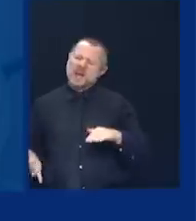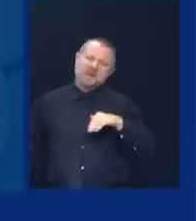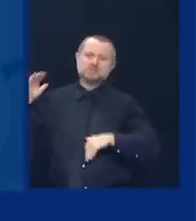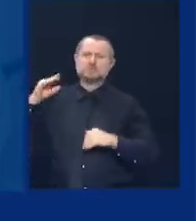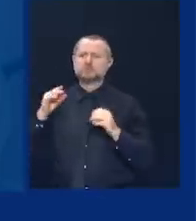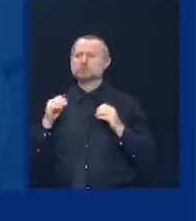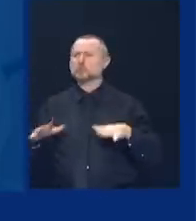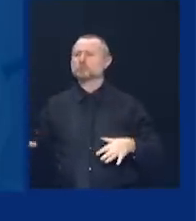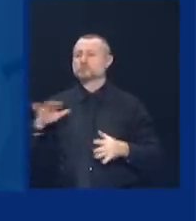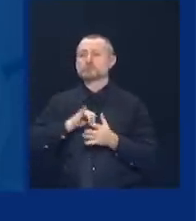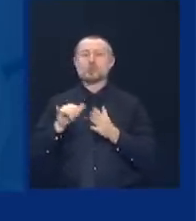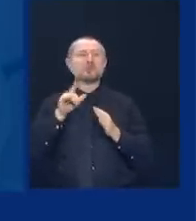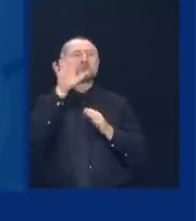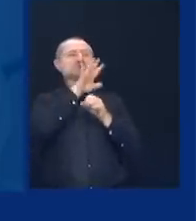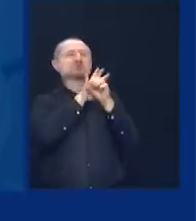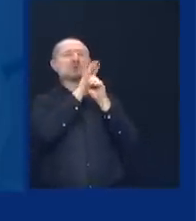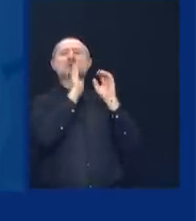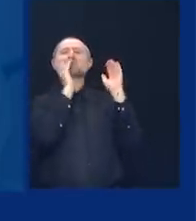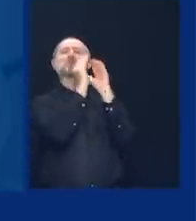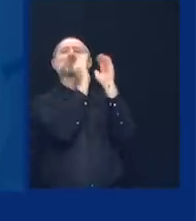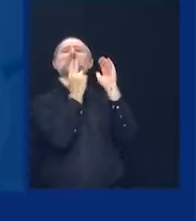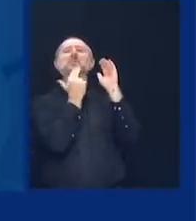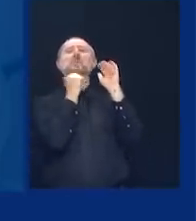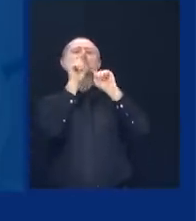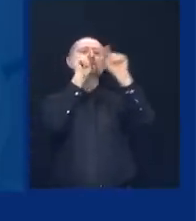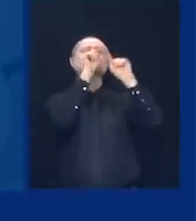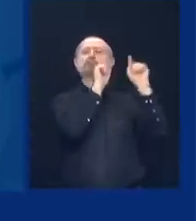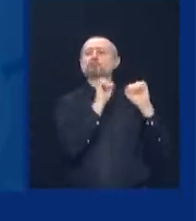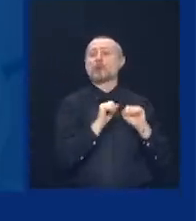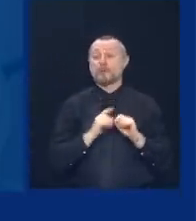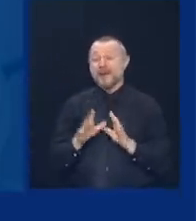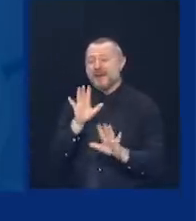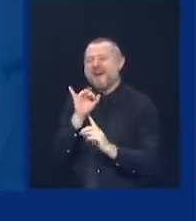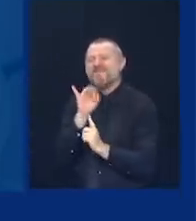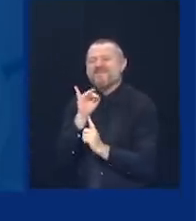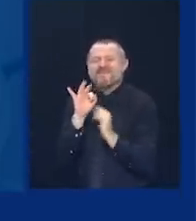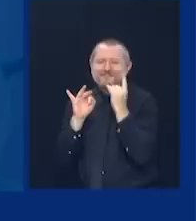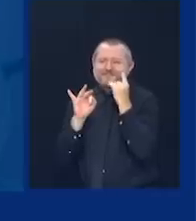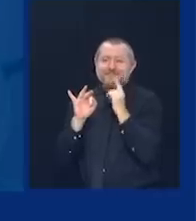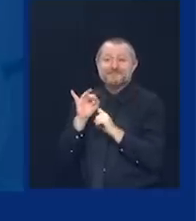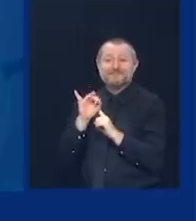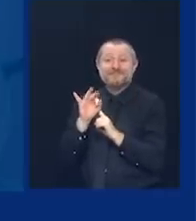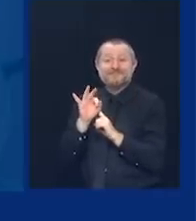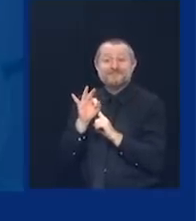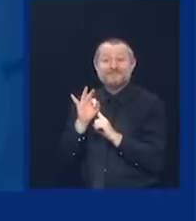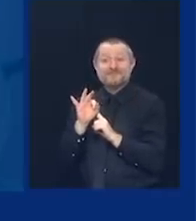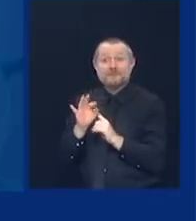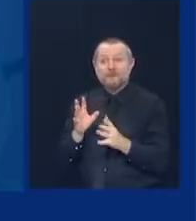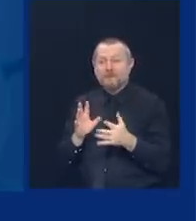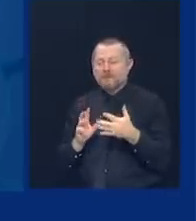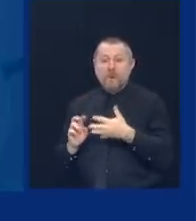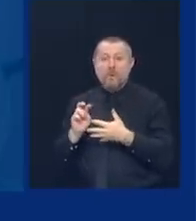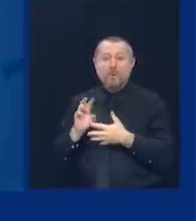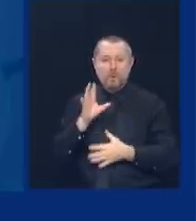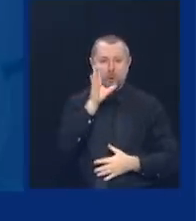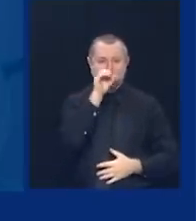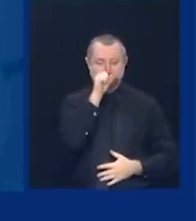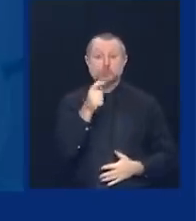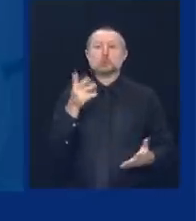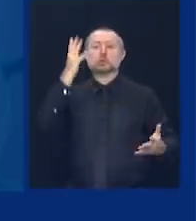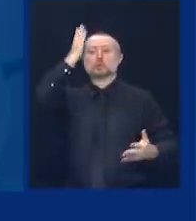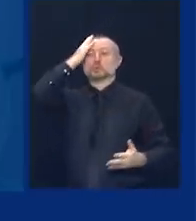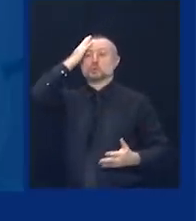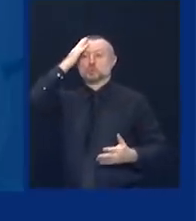School District. If they hit 3%, if they went into an orange zone, and if there had to be a reopening plan.